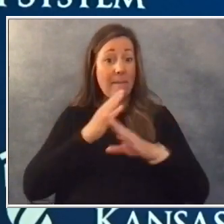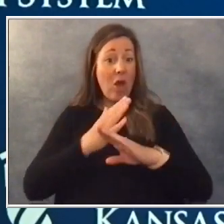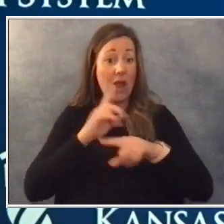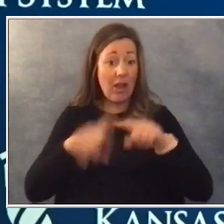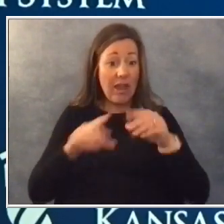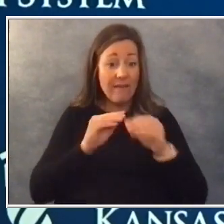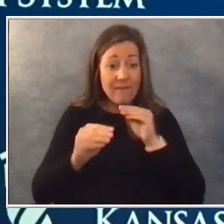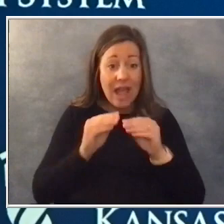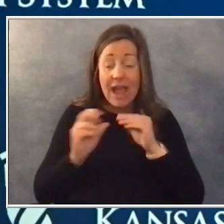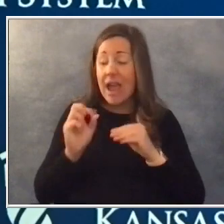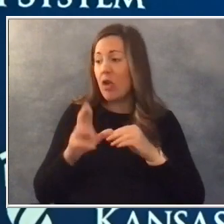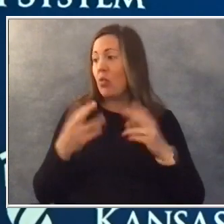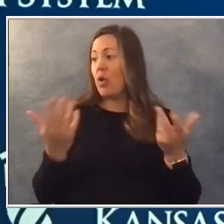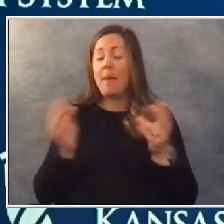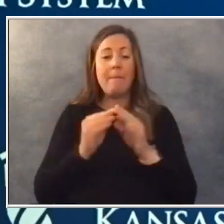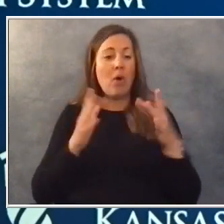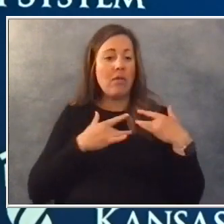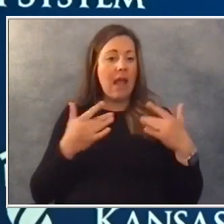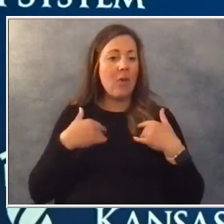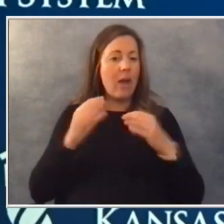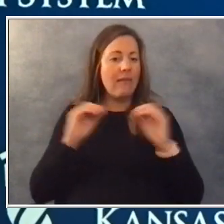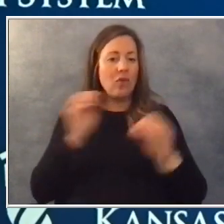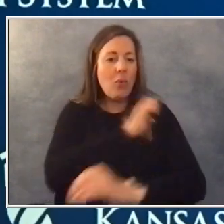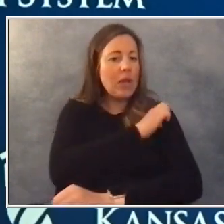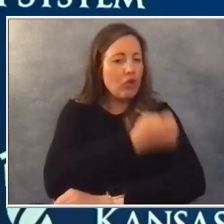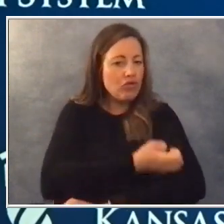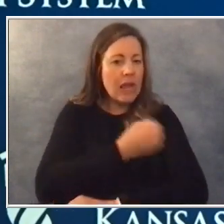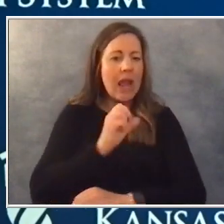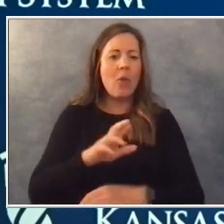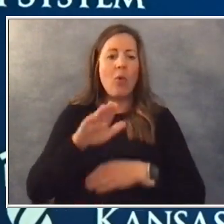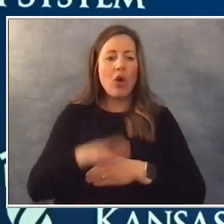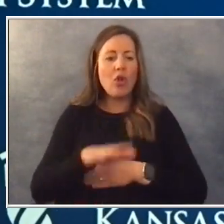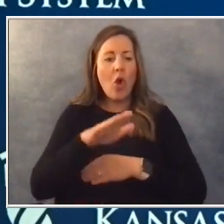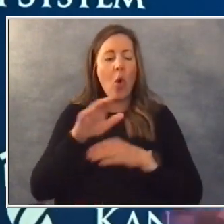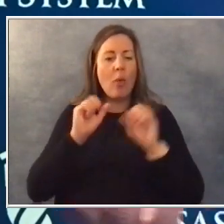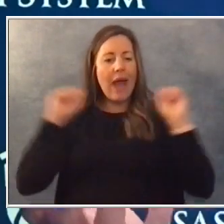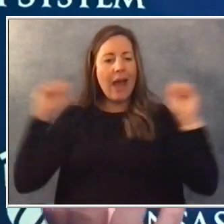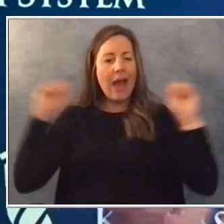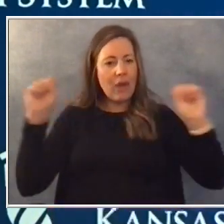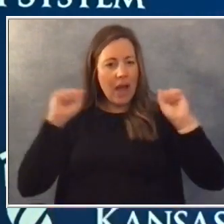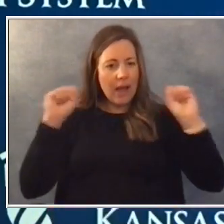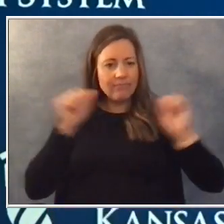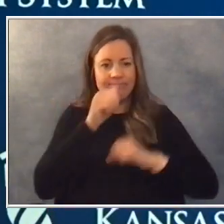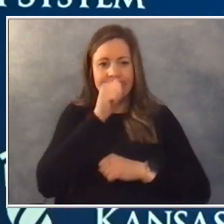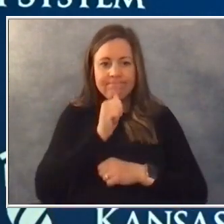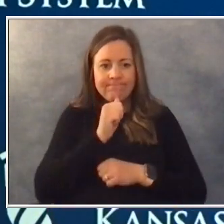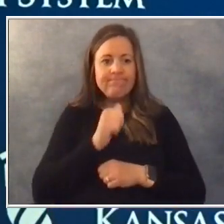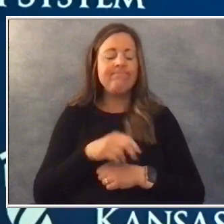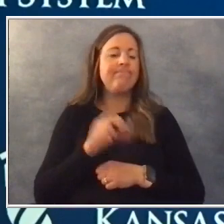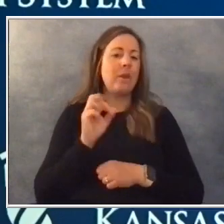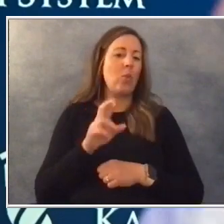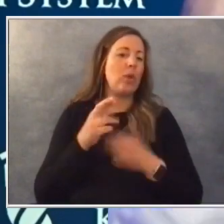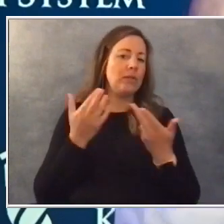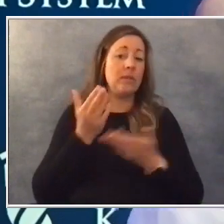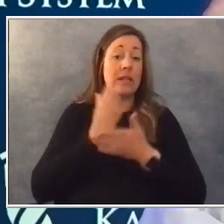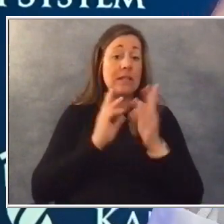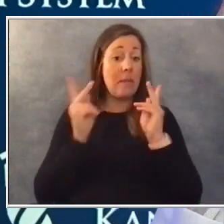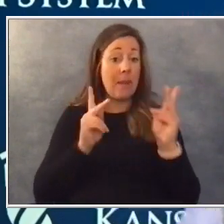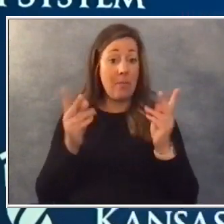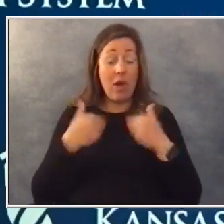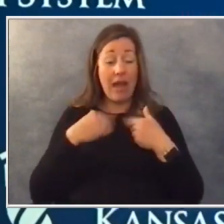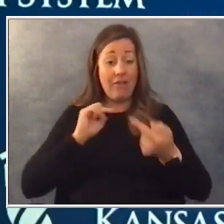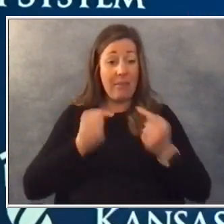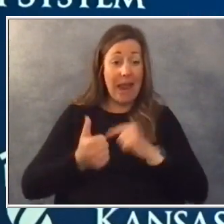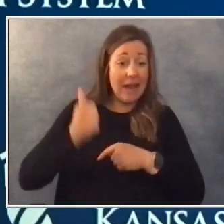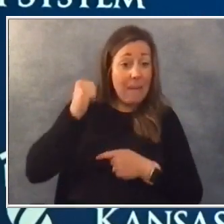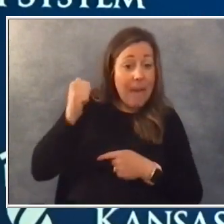more likely to have no energy or low exercise tolerance, or some people, like you said, their pain is in their back, between their